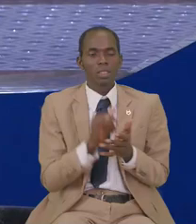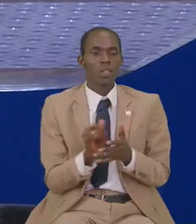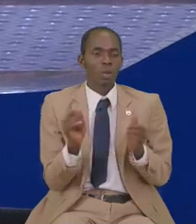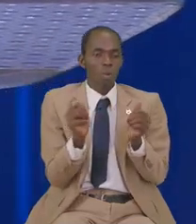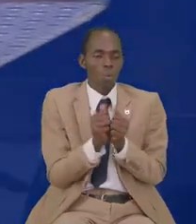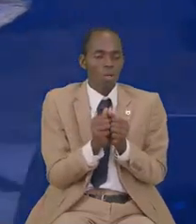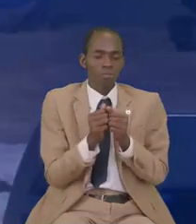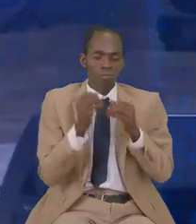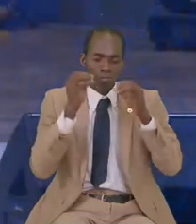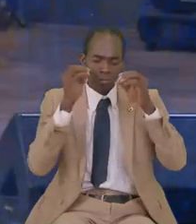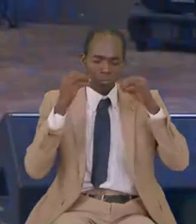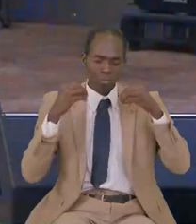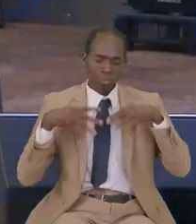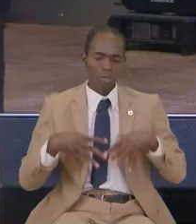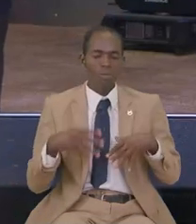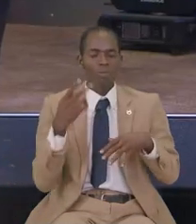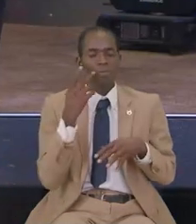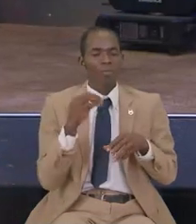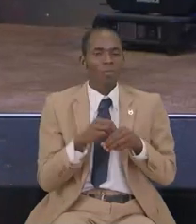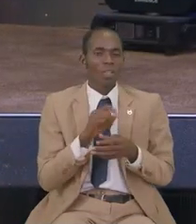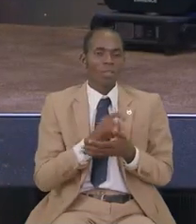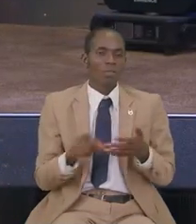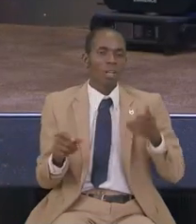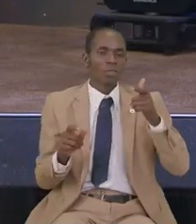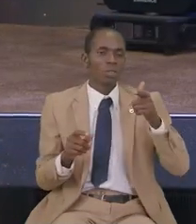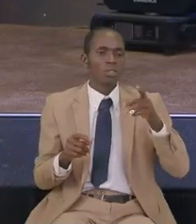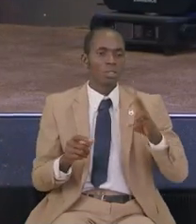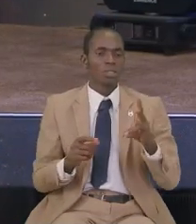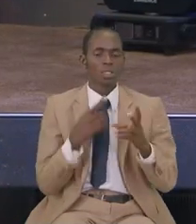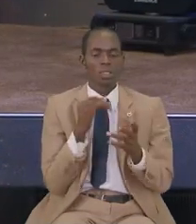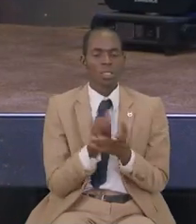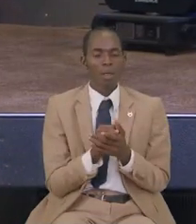Look at verse 26. In verse 26, it says men's